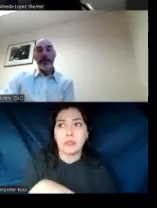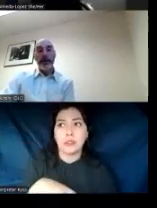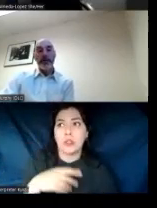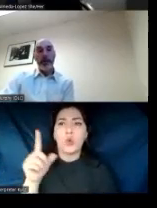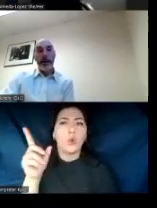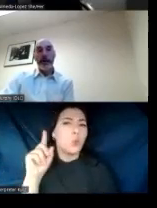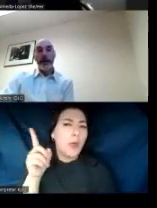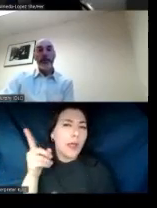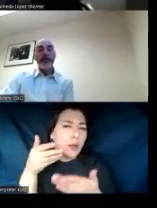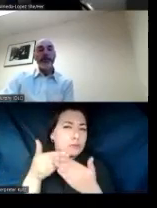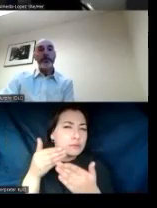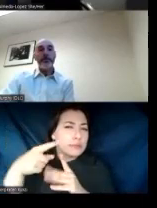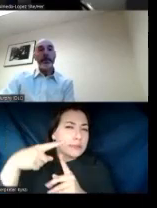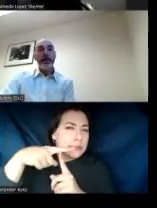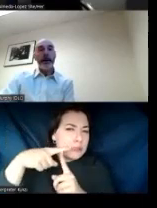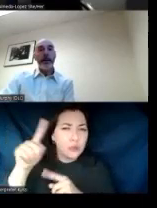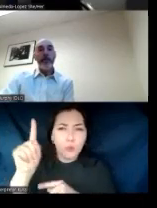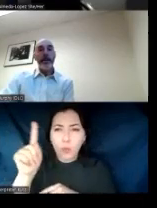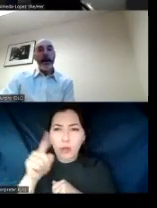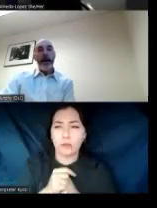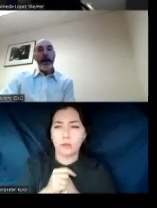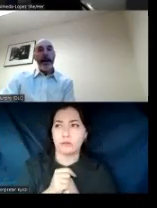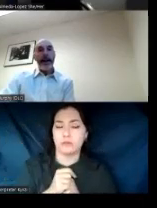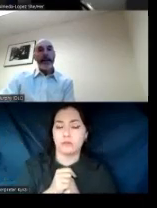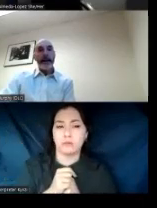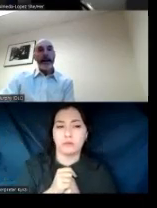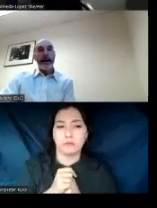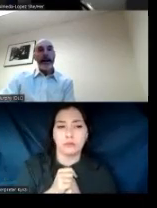T station might be, um,